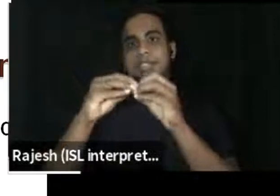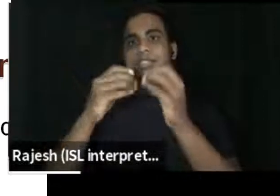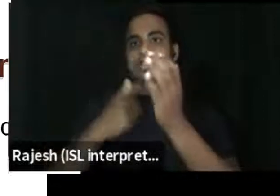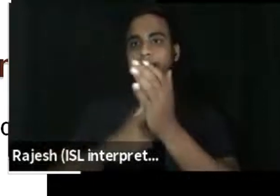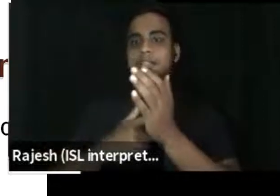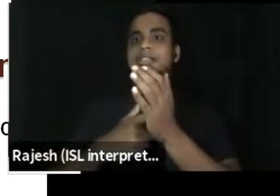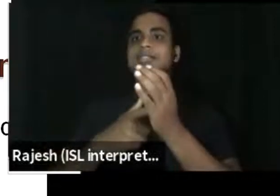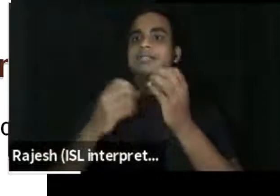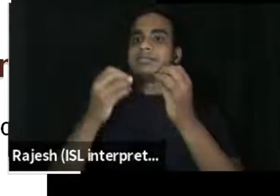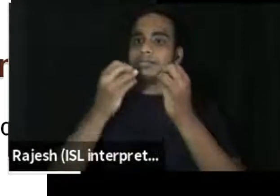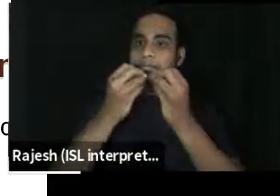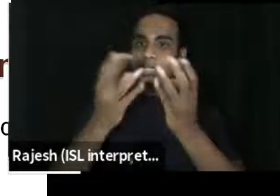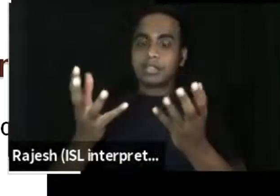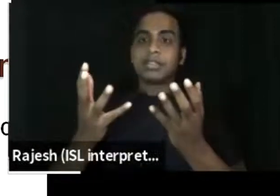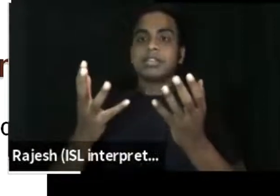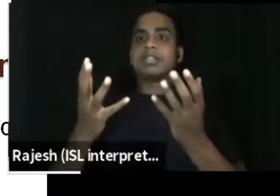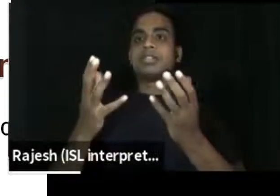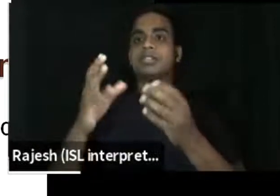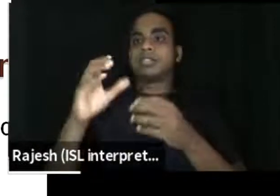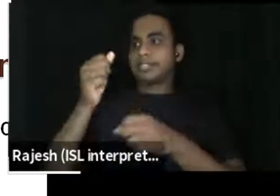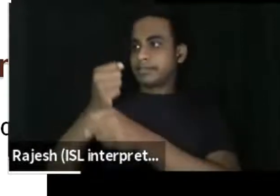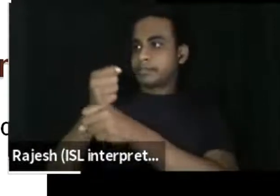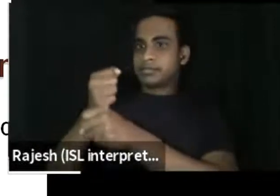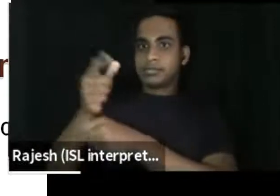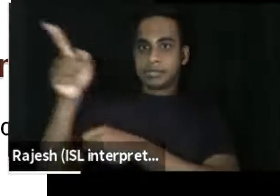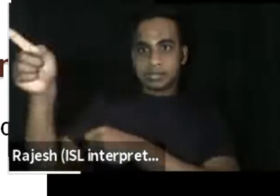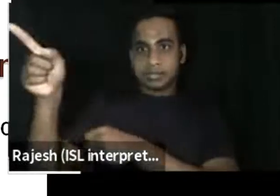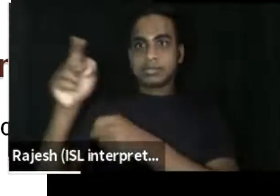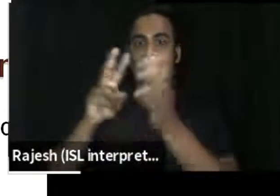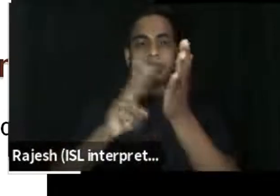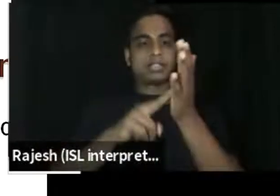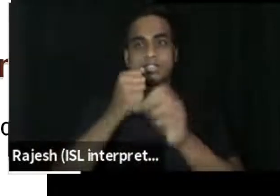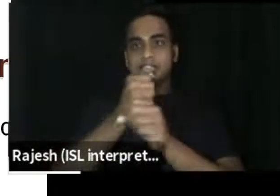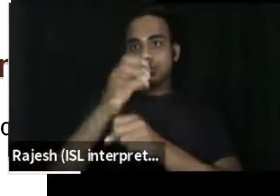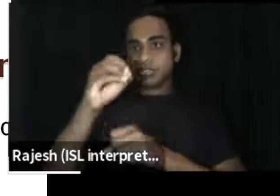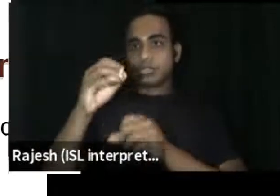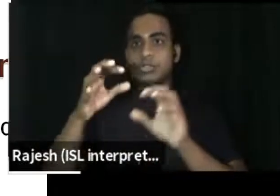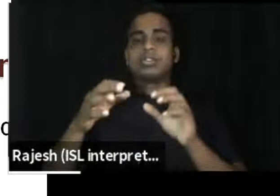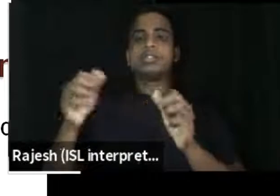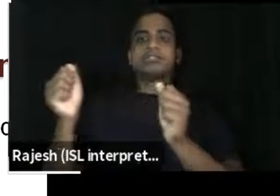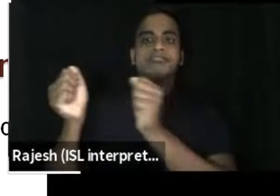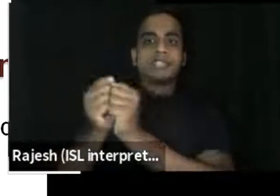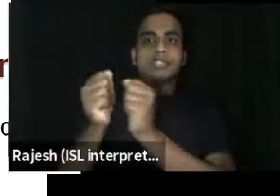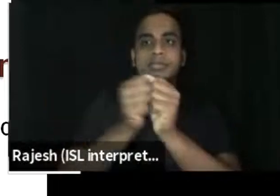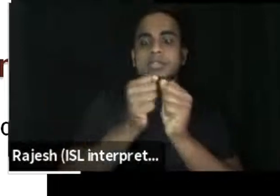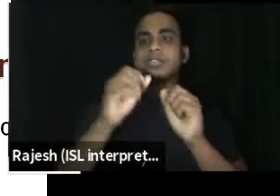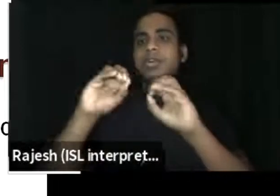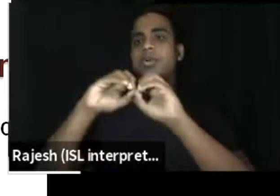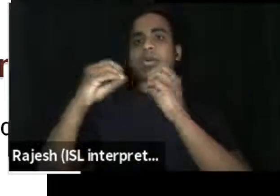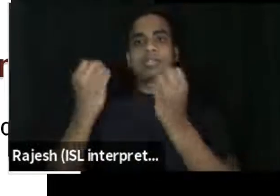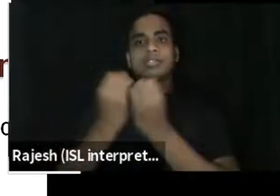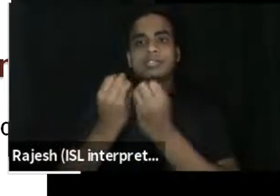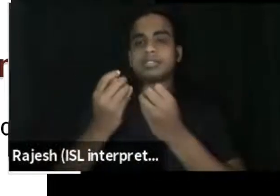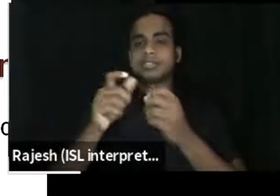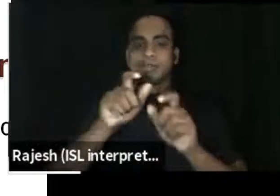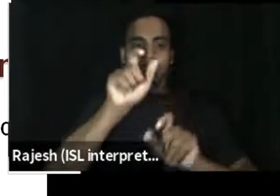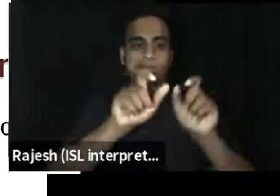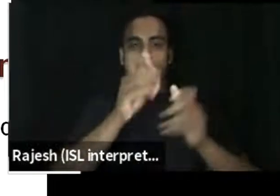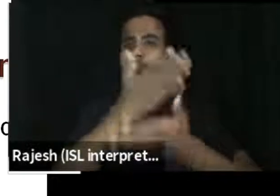jointly operated by government, NGOs, and organizations of people